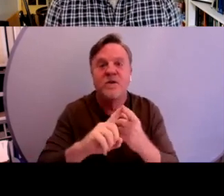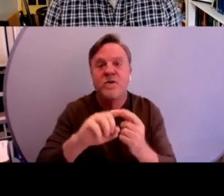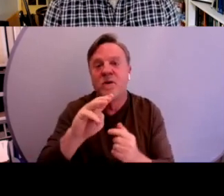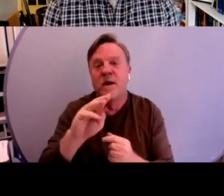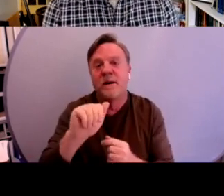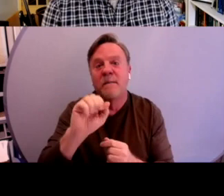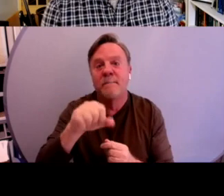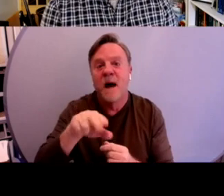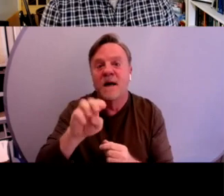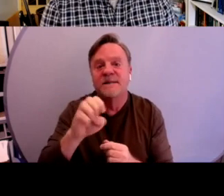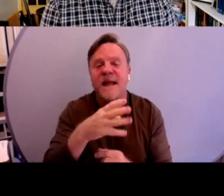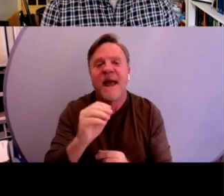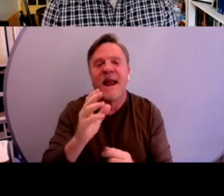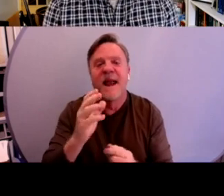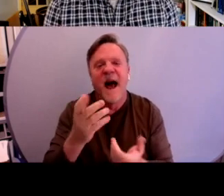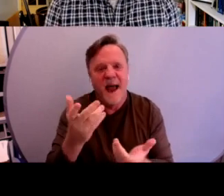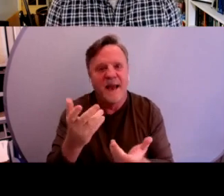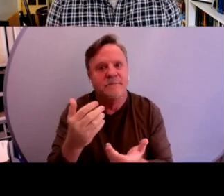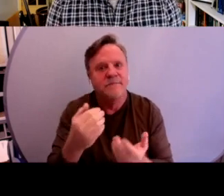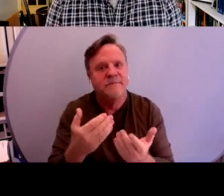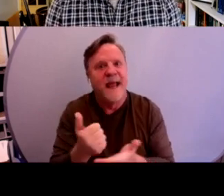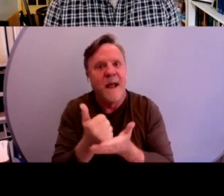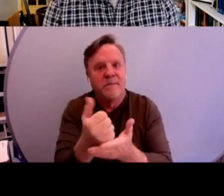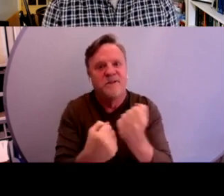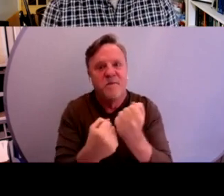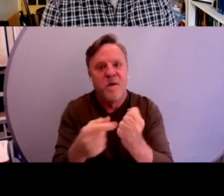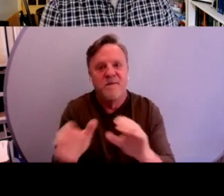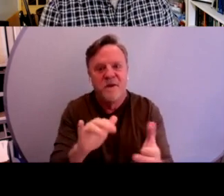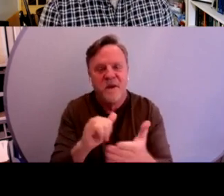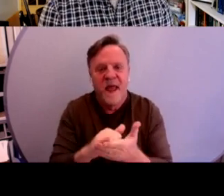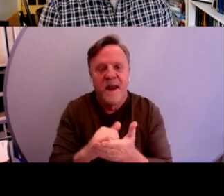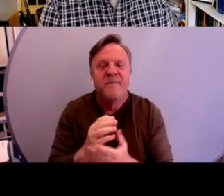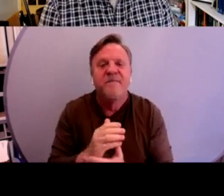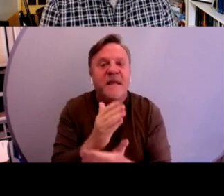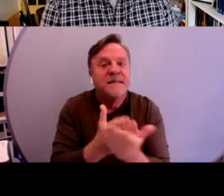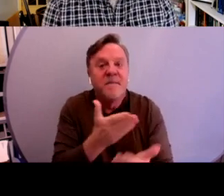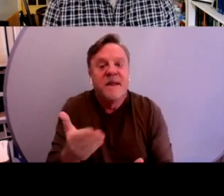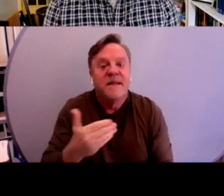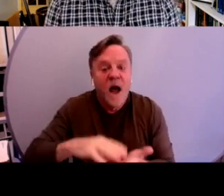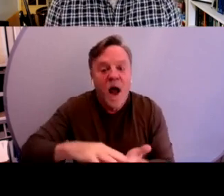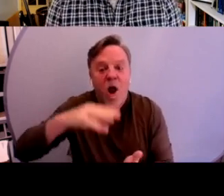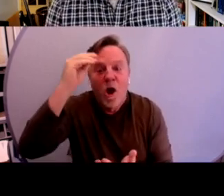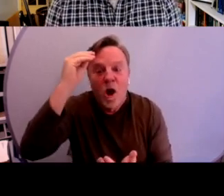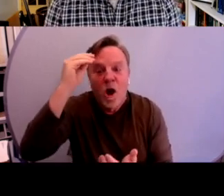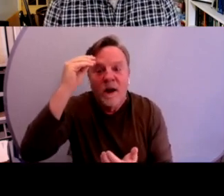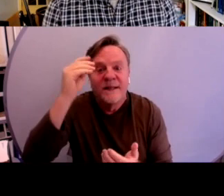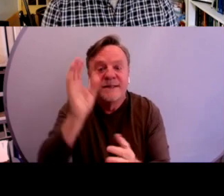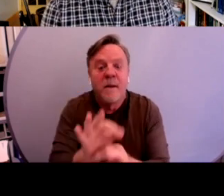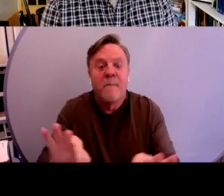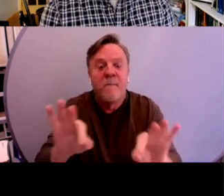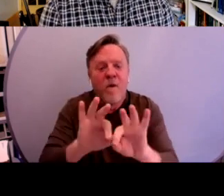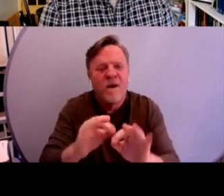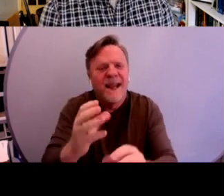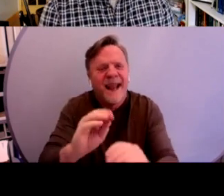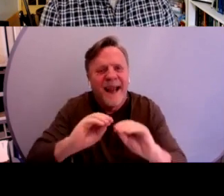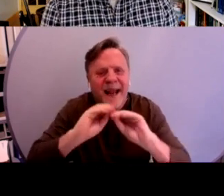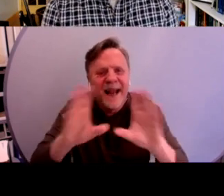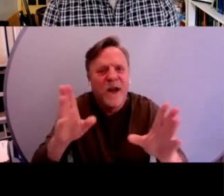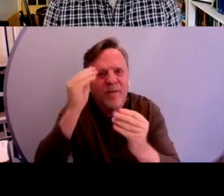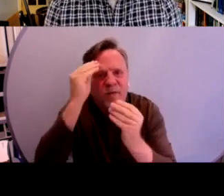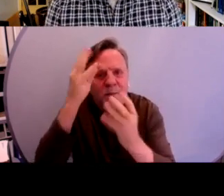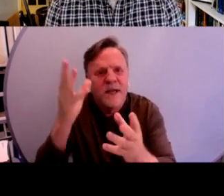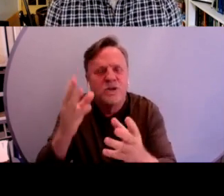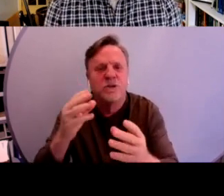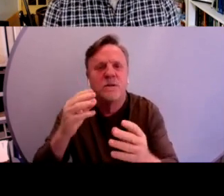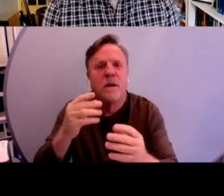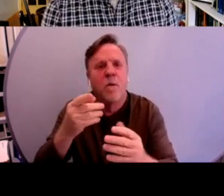and I was able to support him to do that. Some of the things that I learned was it's important to get clear information on what